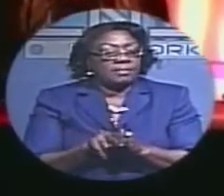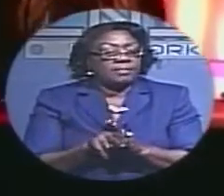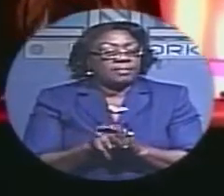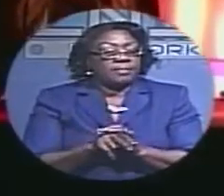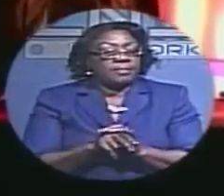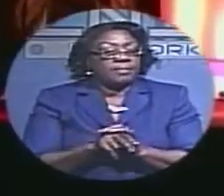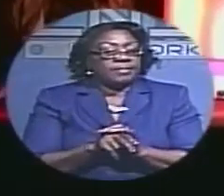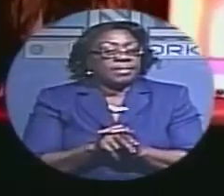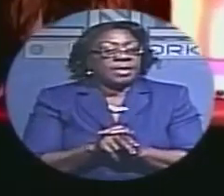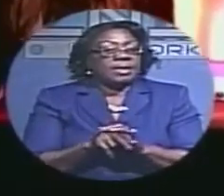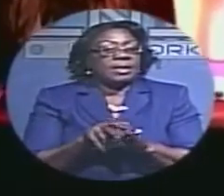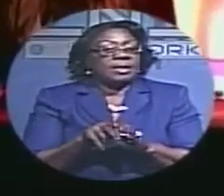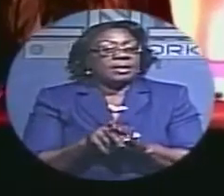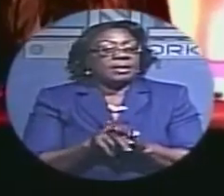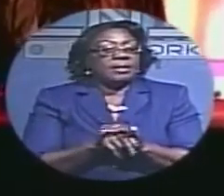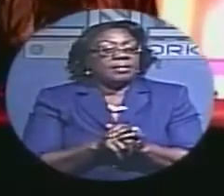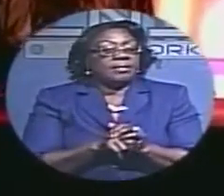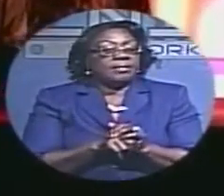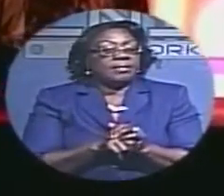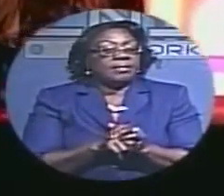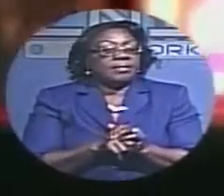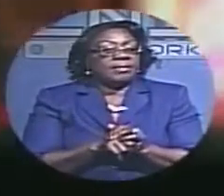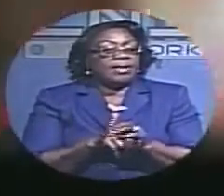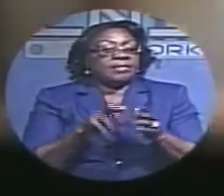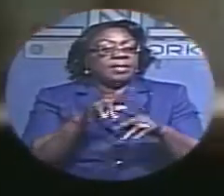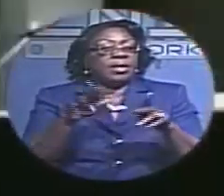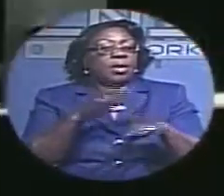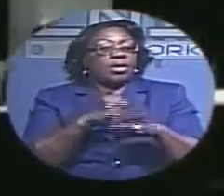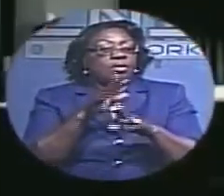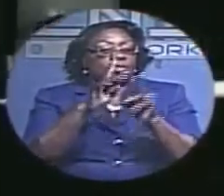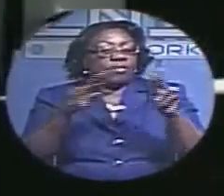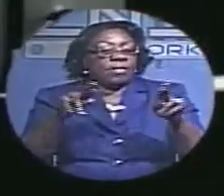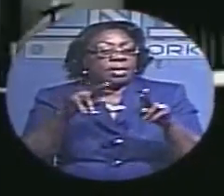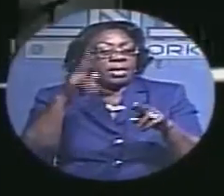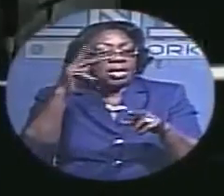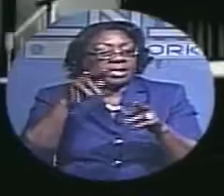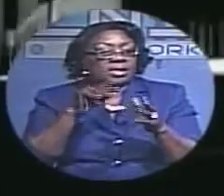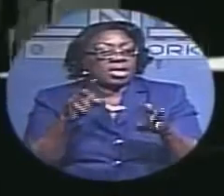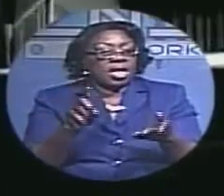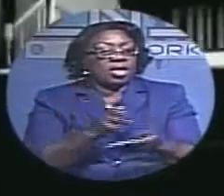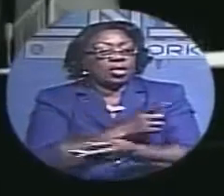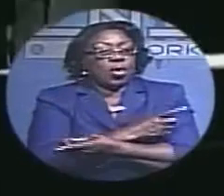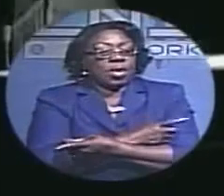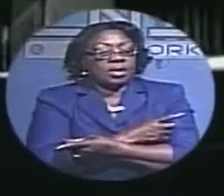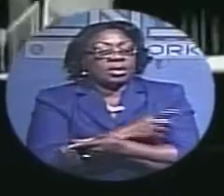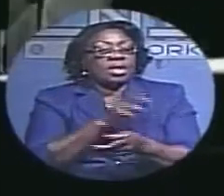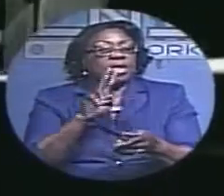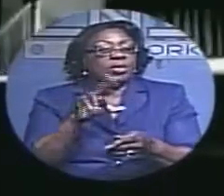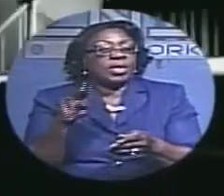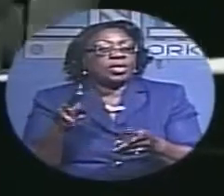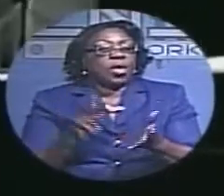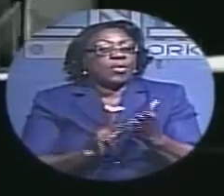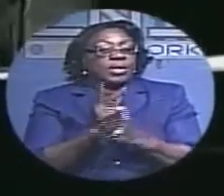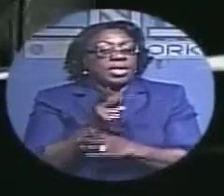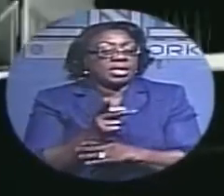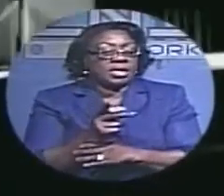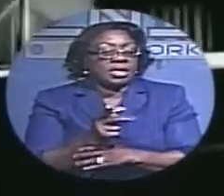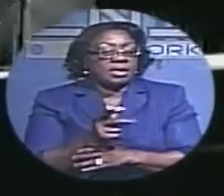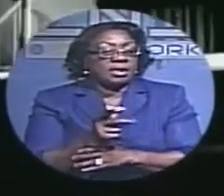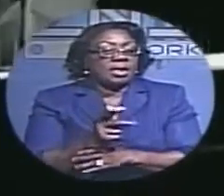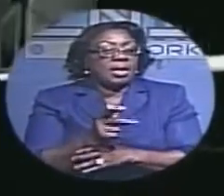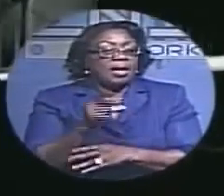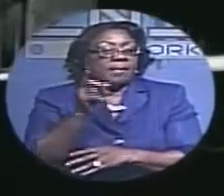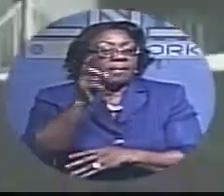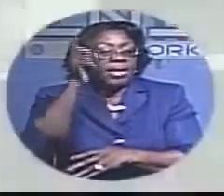Dreamcoat, Mac the Sheep Stealer, Fiddler on the Roof, and Guys and Dolls. The 2012 production with choreography